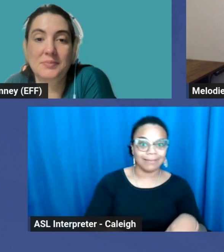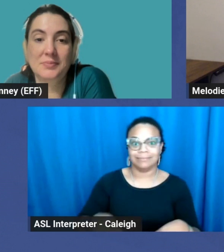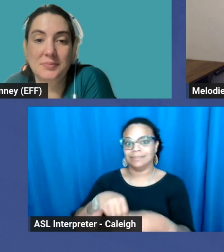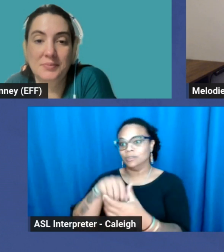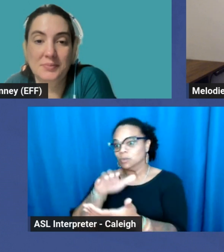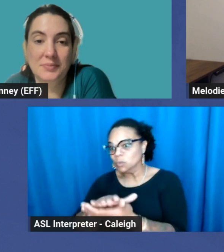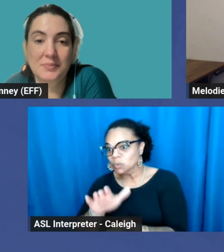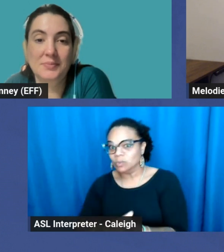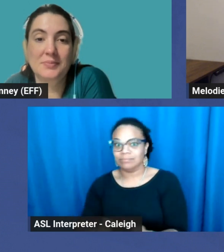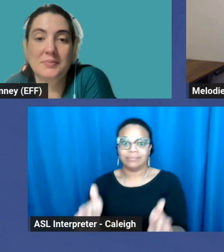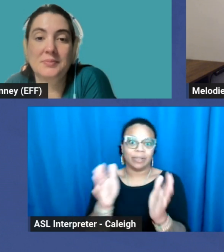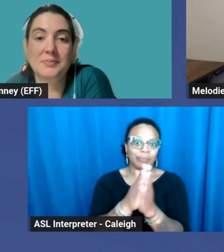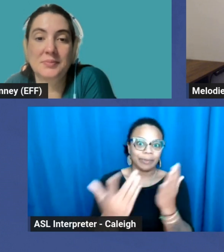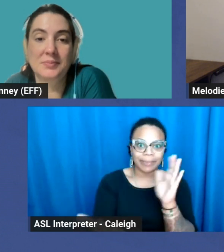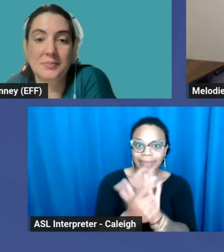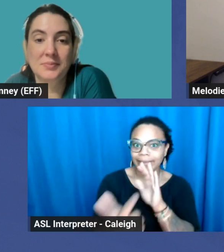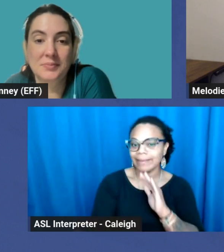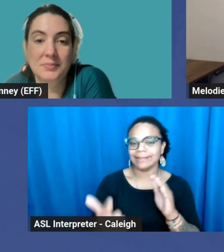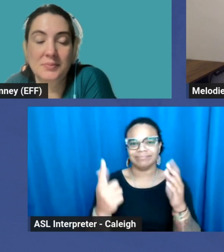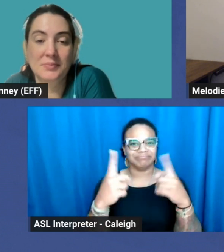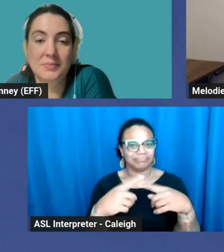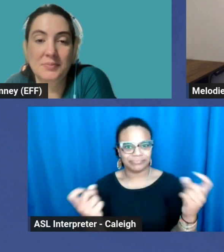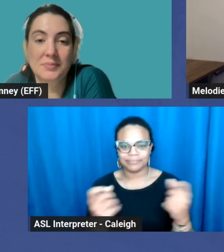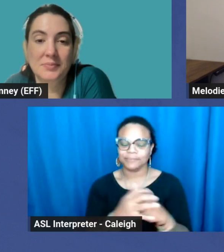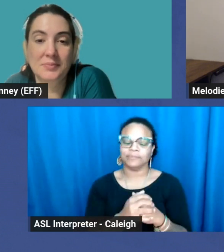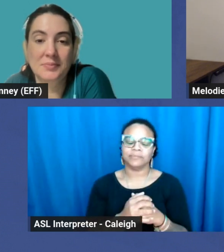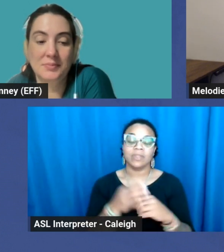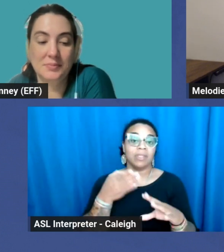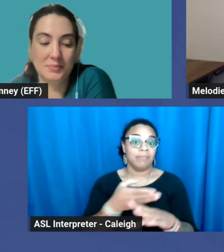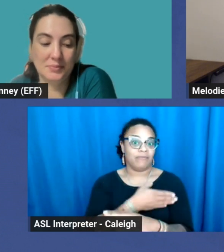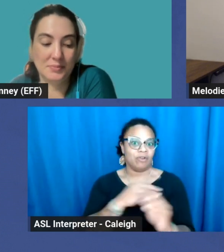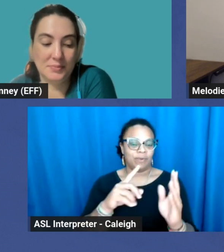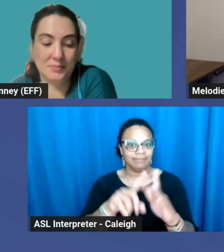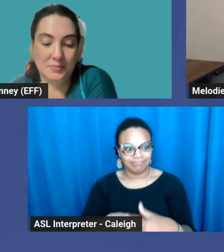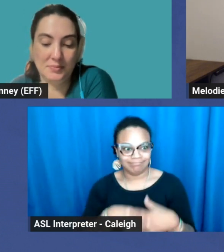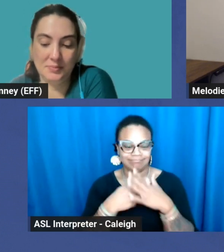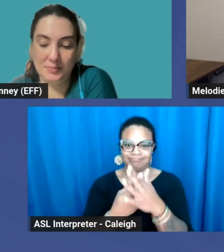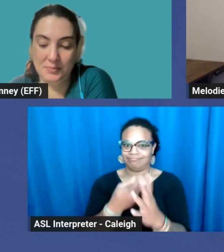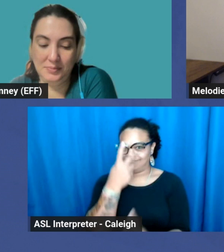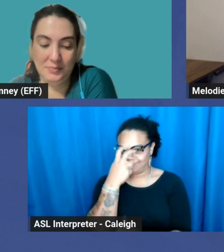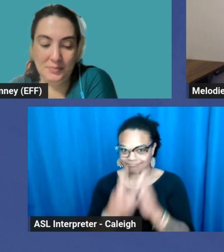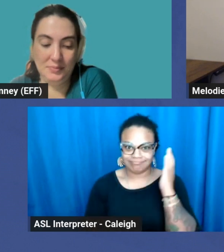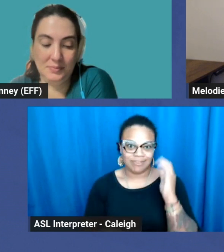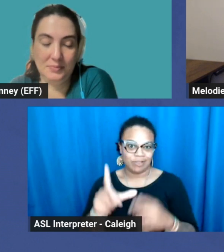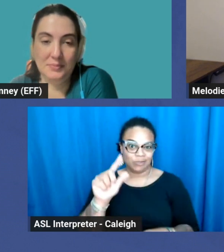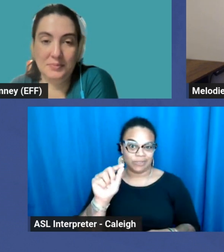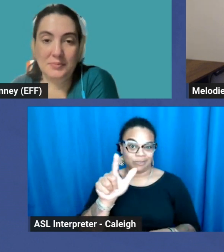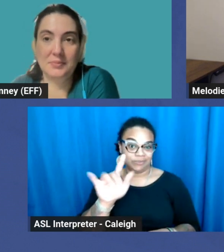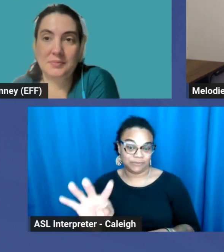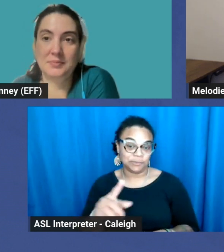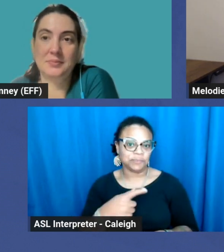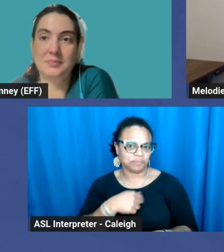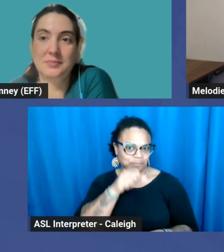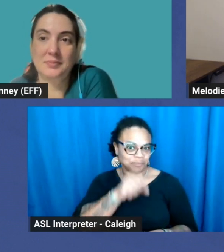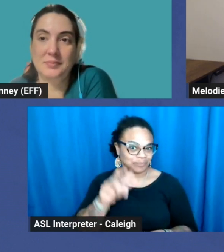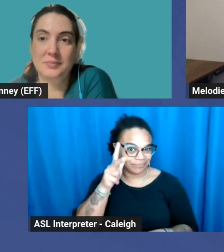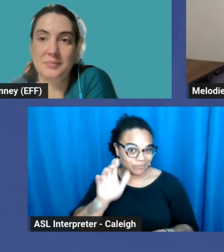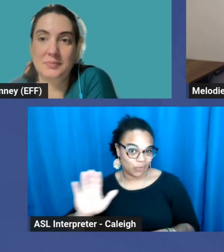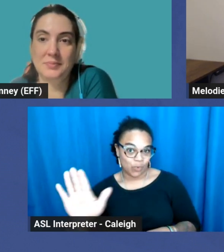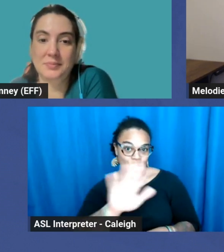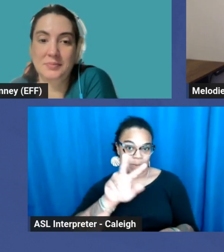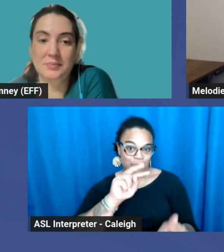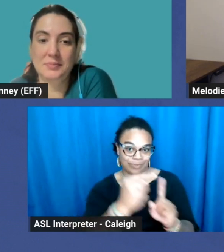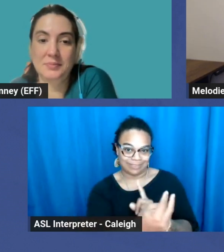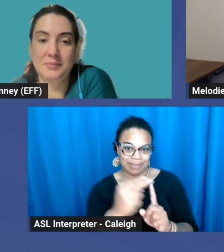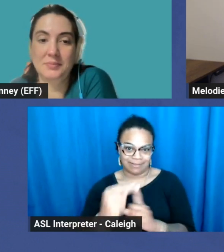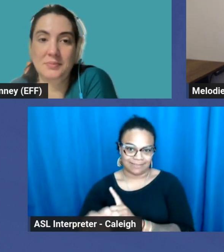all these other things. And so before we dive into 2024, I would love to know from each of your perspectives, because you